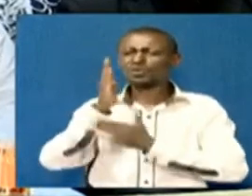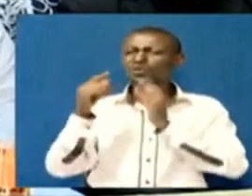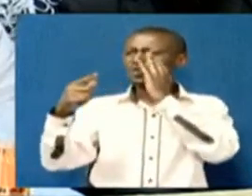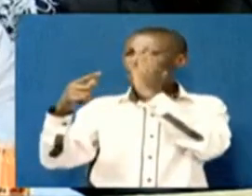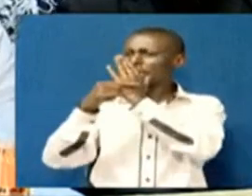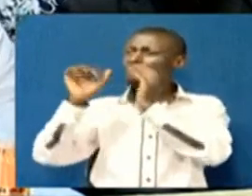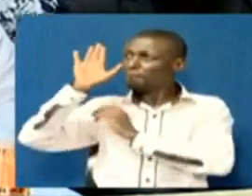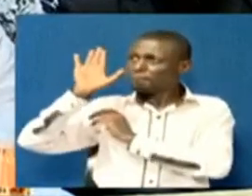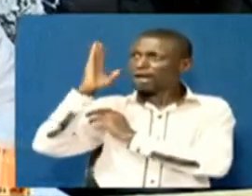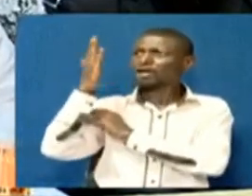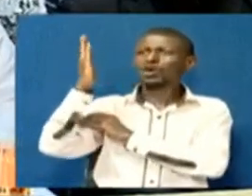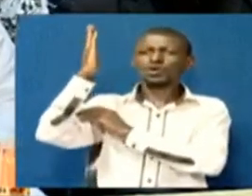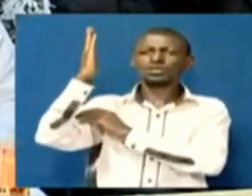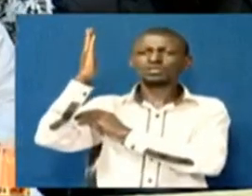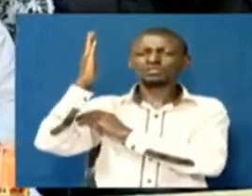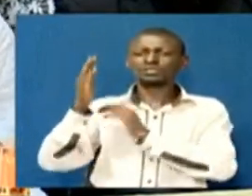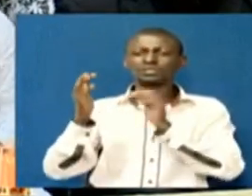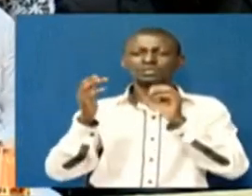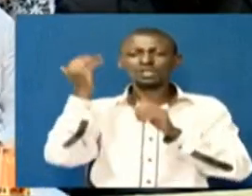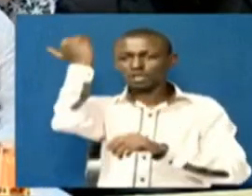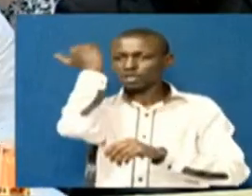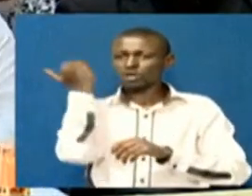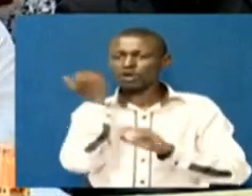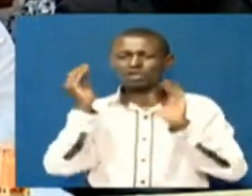The courts give you the Bible to swear by.